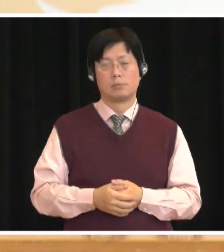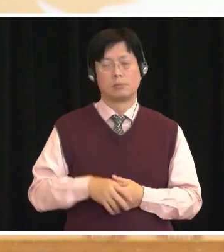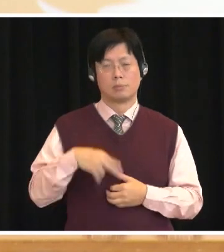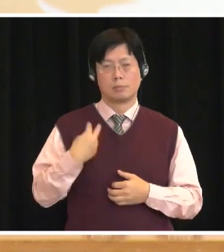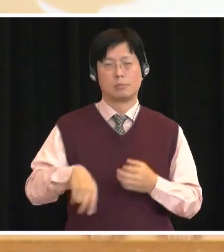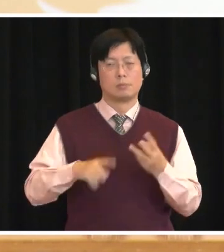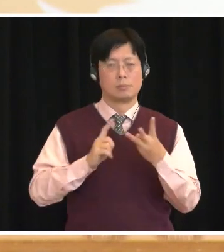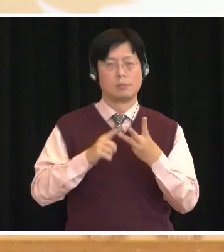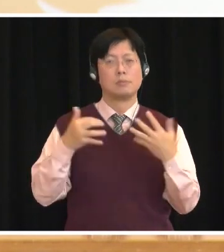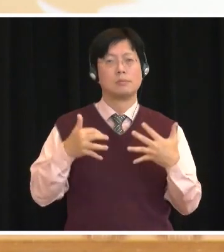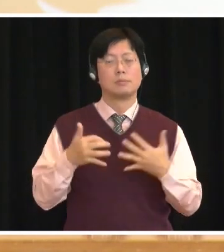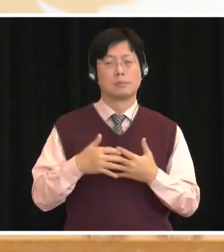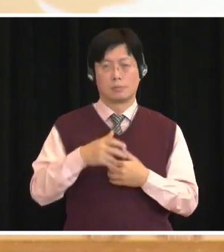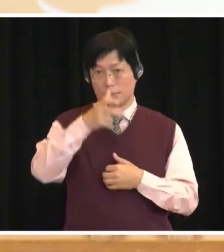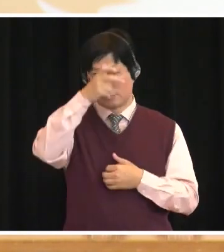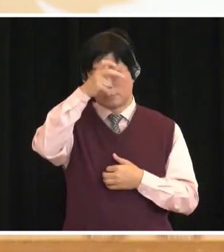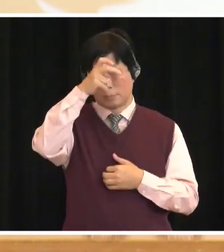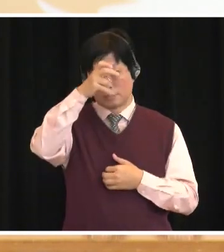interrogation.